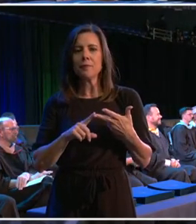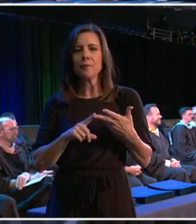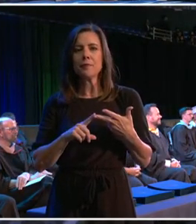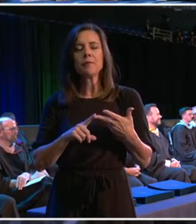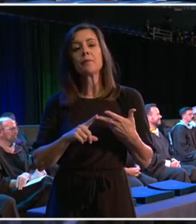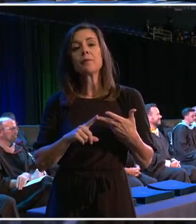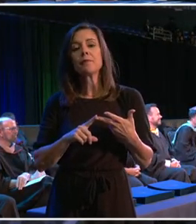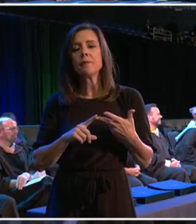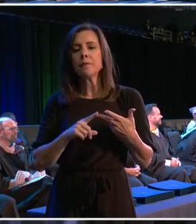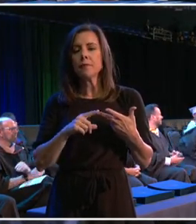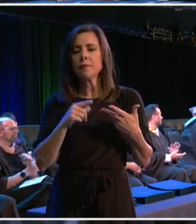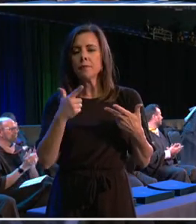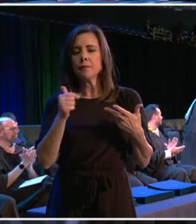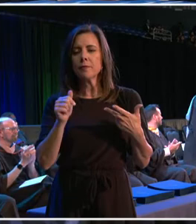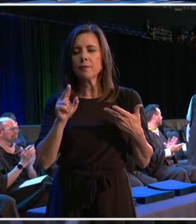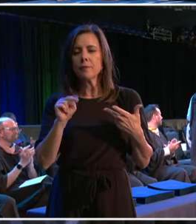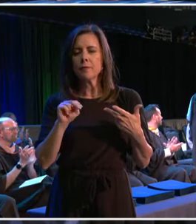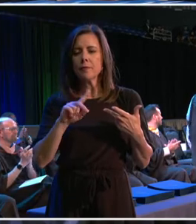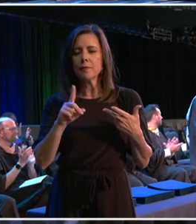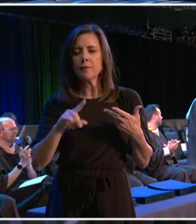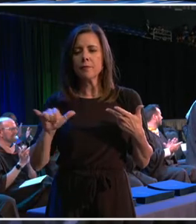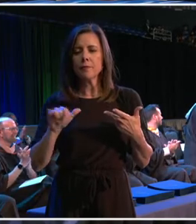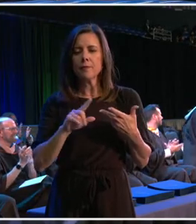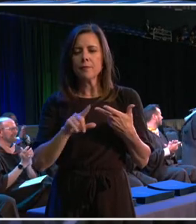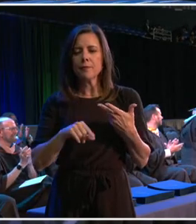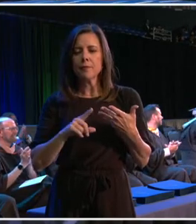Mr. Jeffrey Gansey,